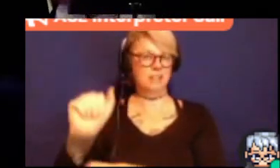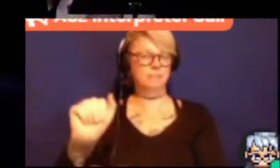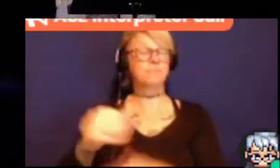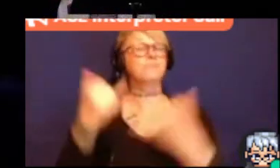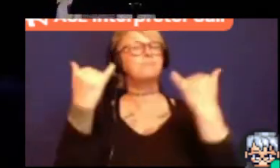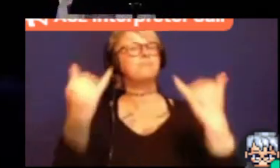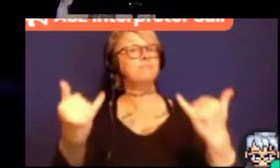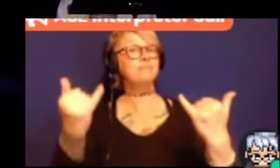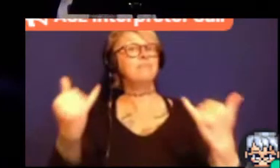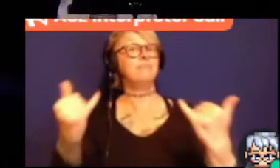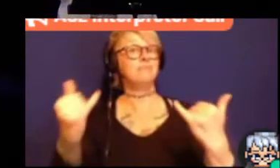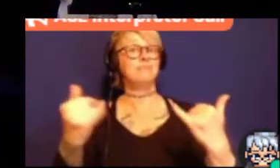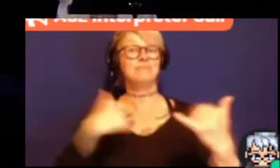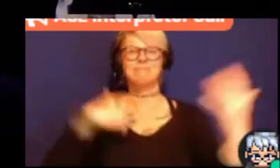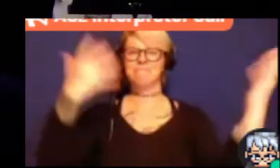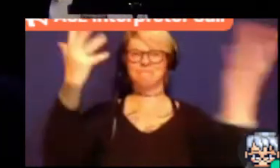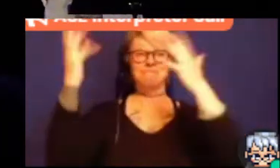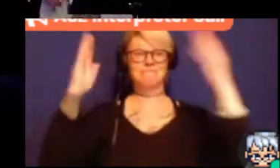Stong.